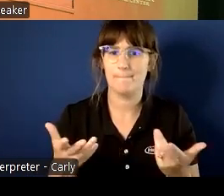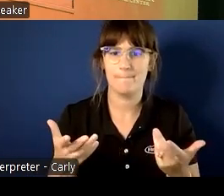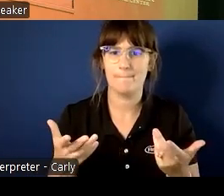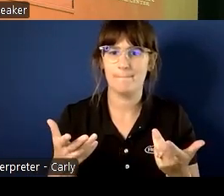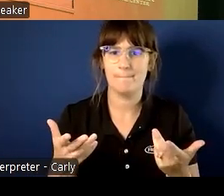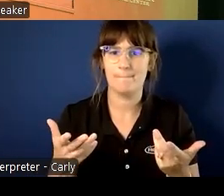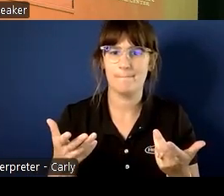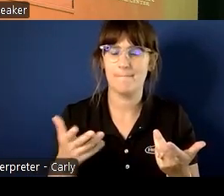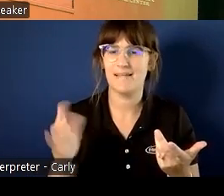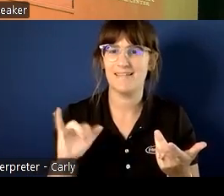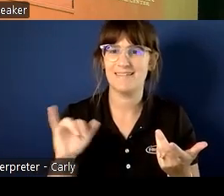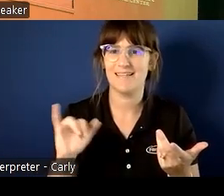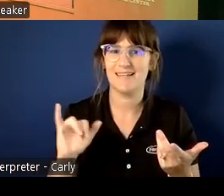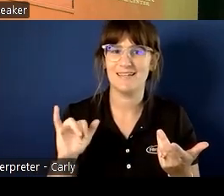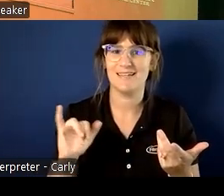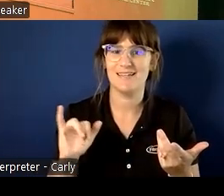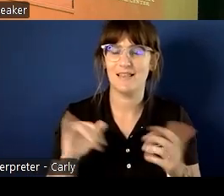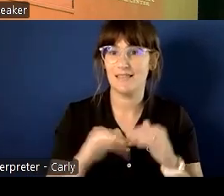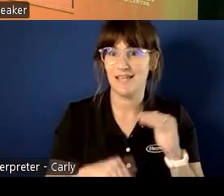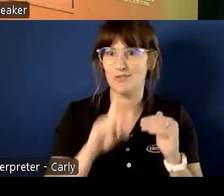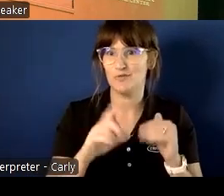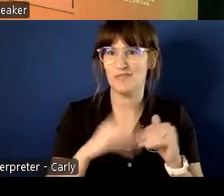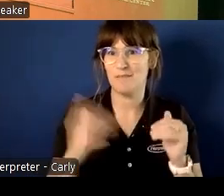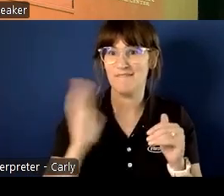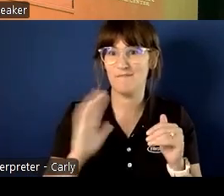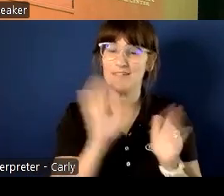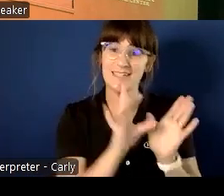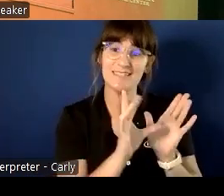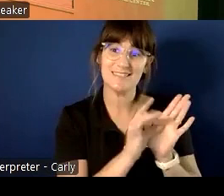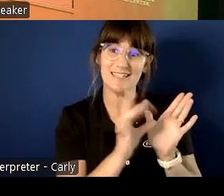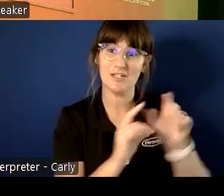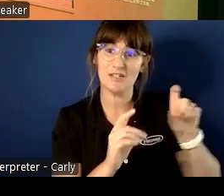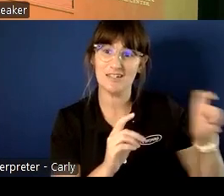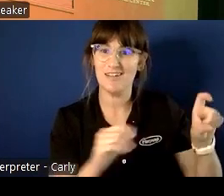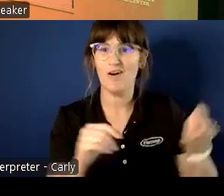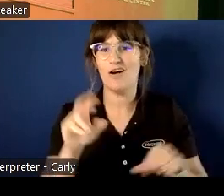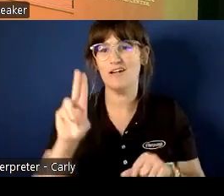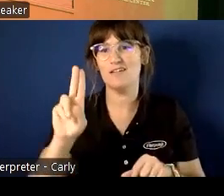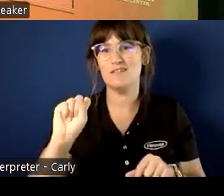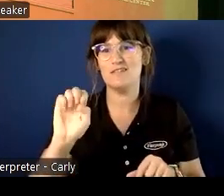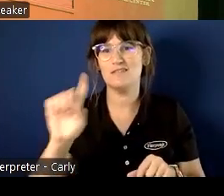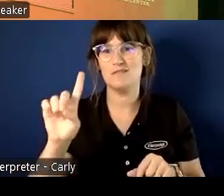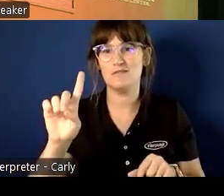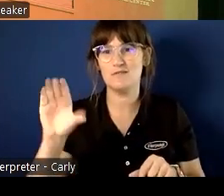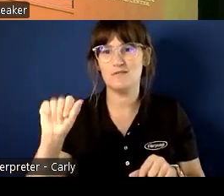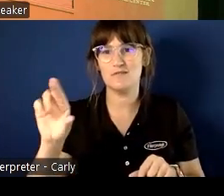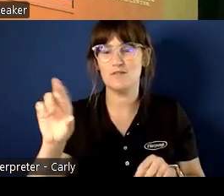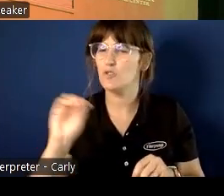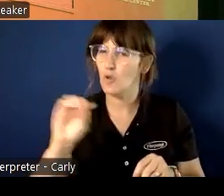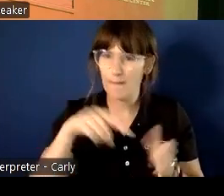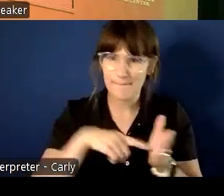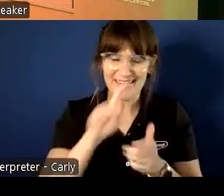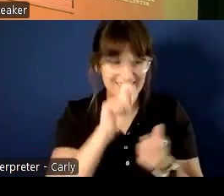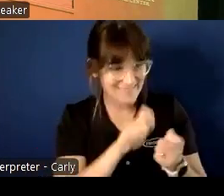probably less true than it used to be, but like it's the sticker price on a used car, right? It's like nobody pays the sticker price, right?